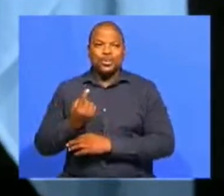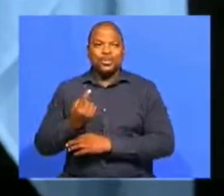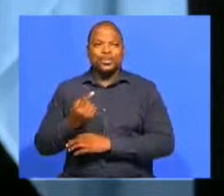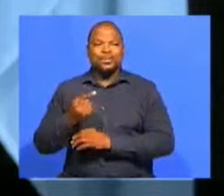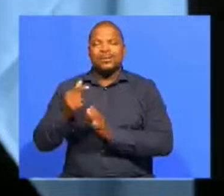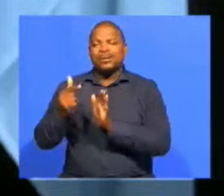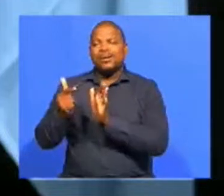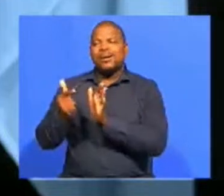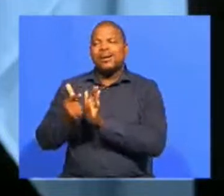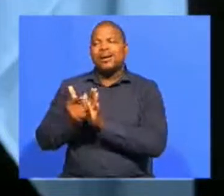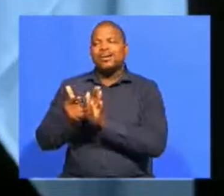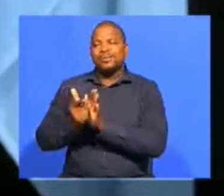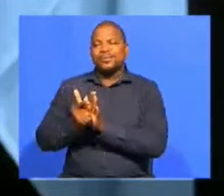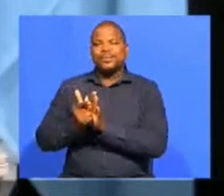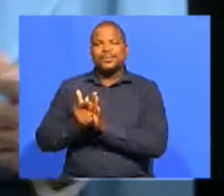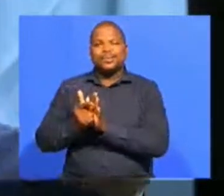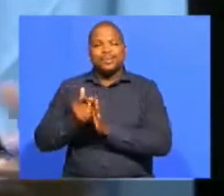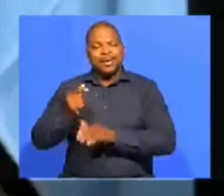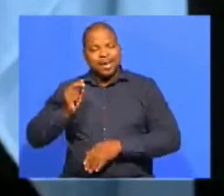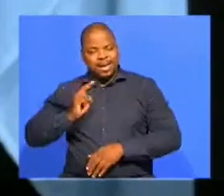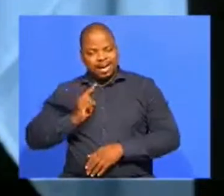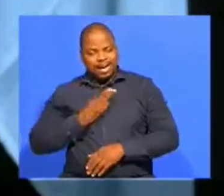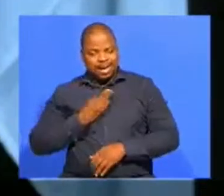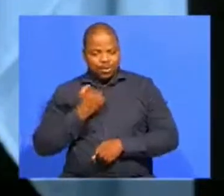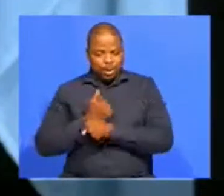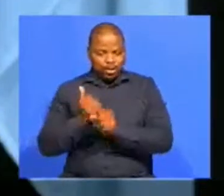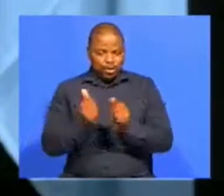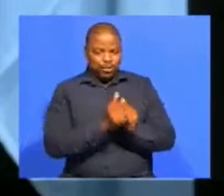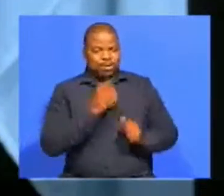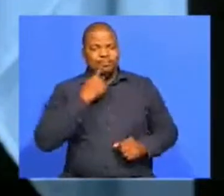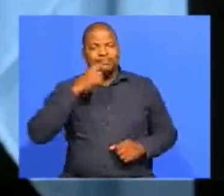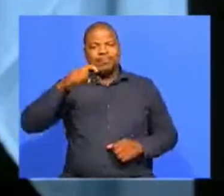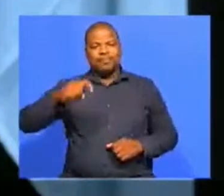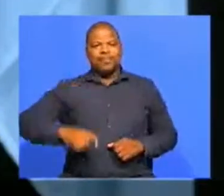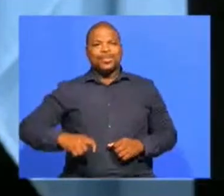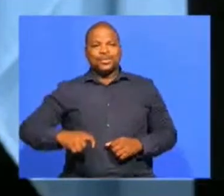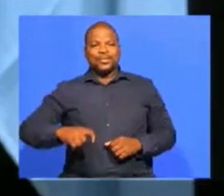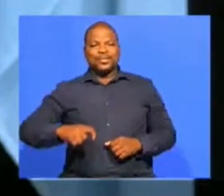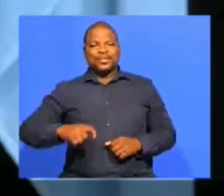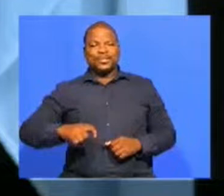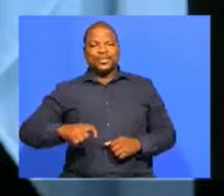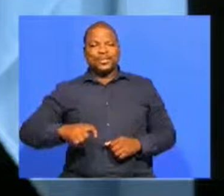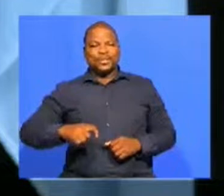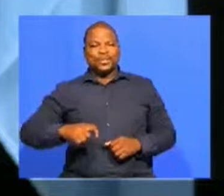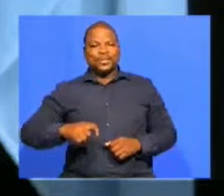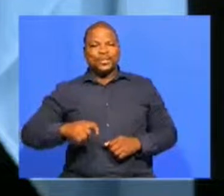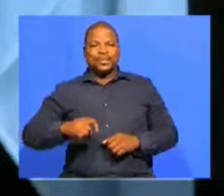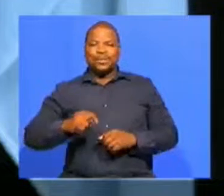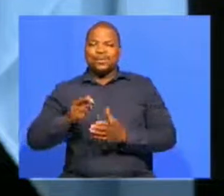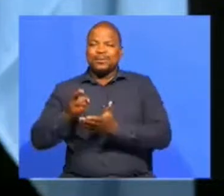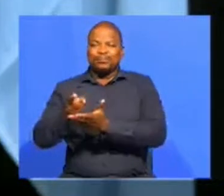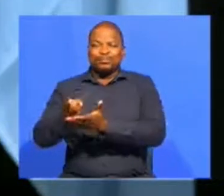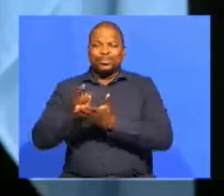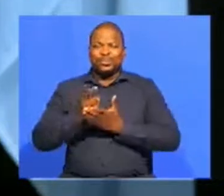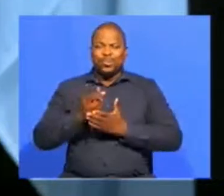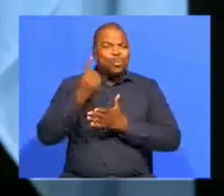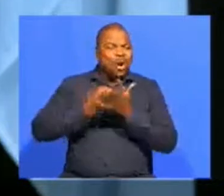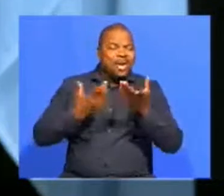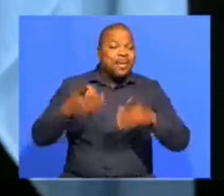North. So it is for us to get together to respond to what's going